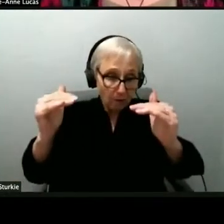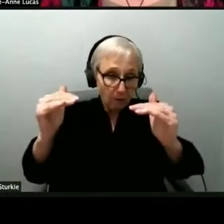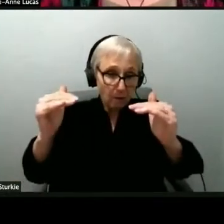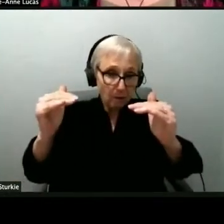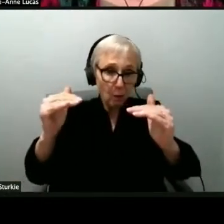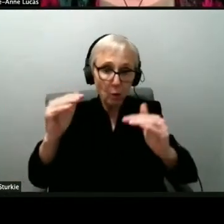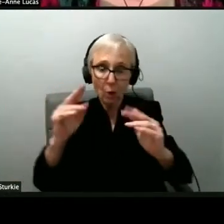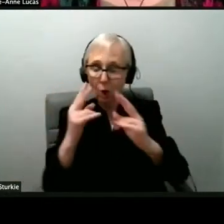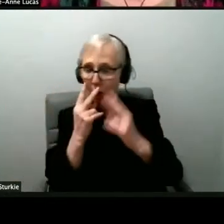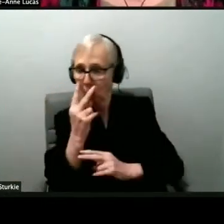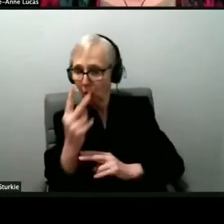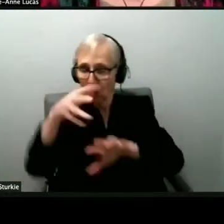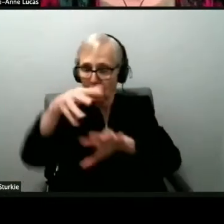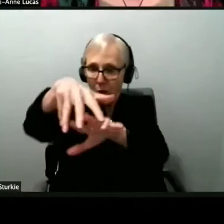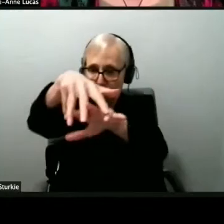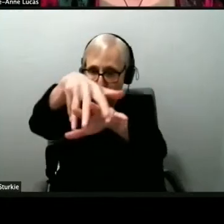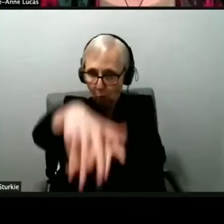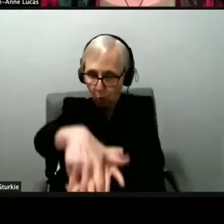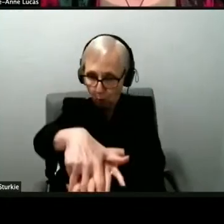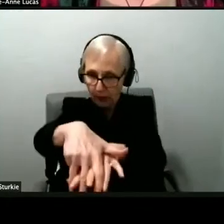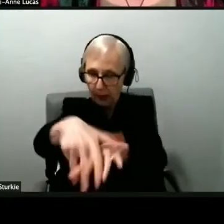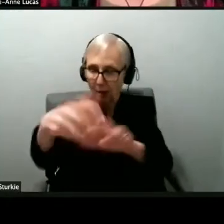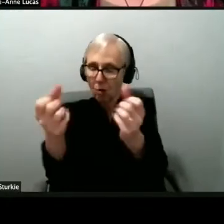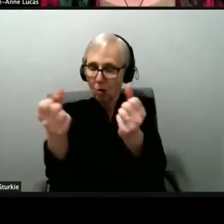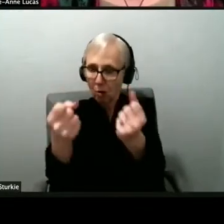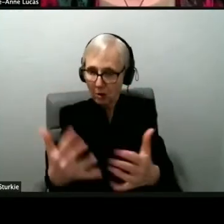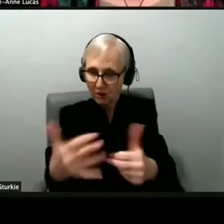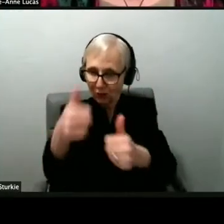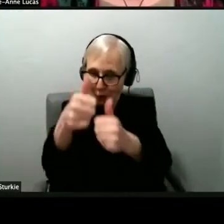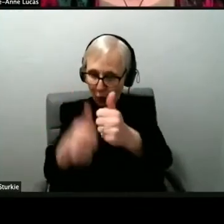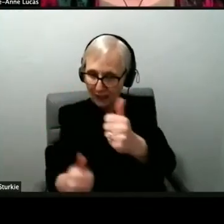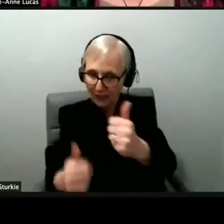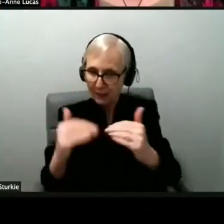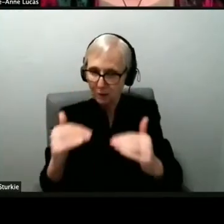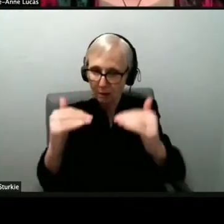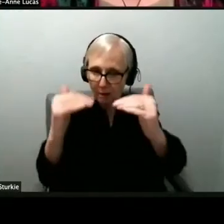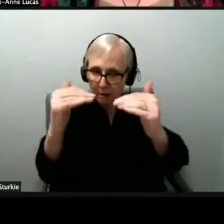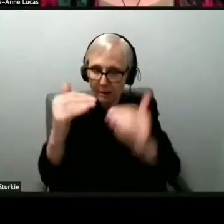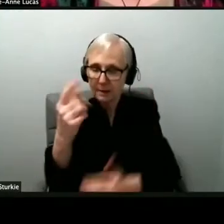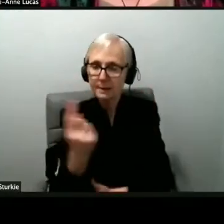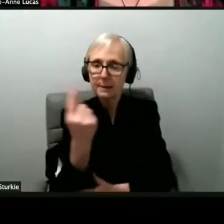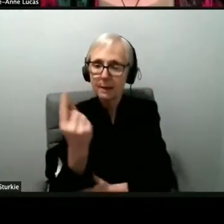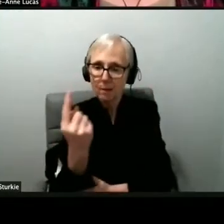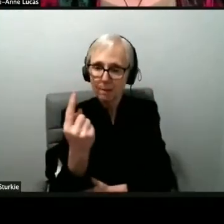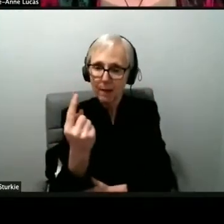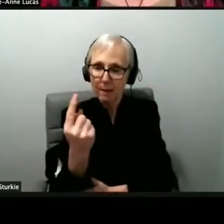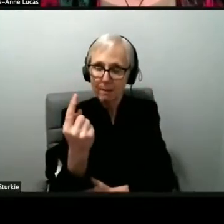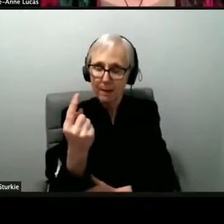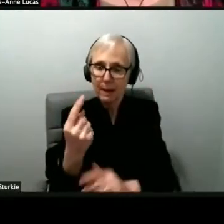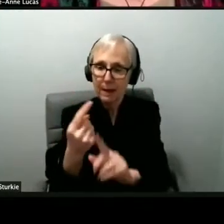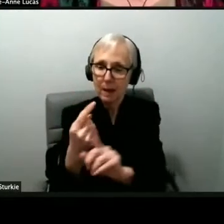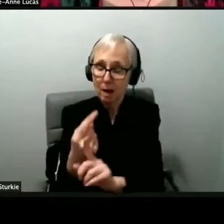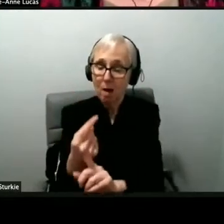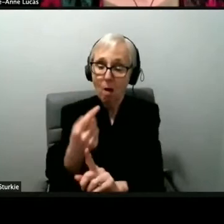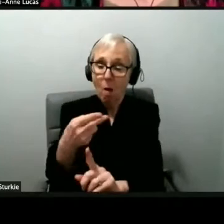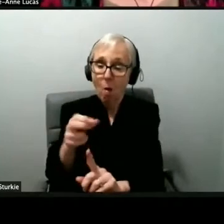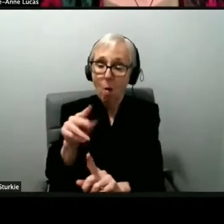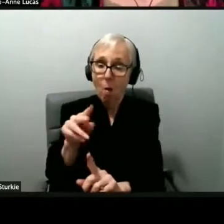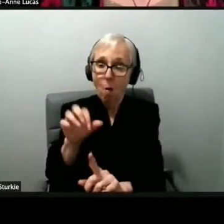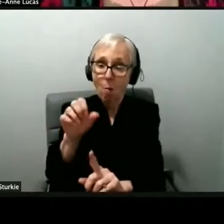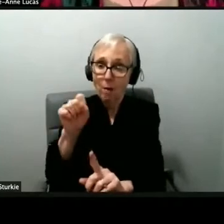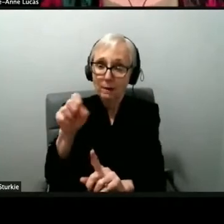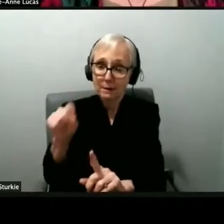look at those root causes for each level. For example, someone may be homeless because they're one paycheck away. And